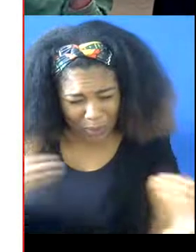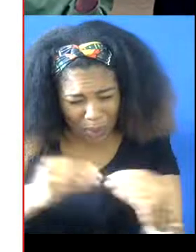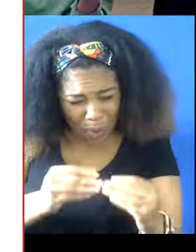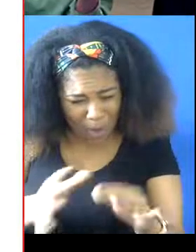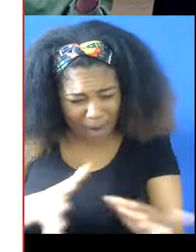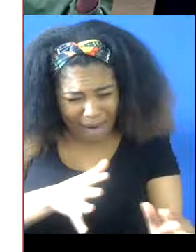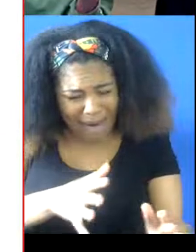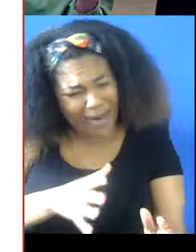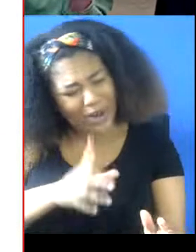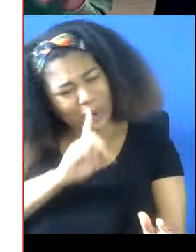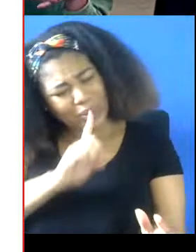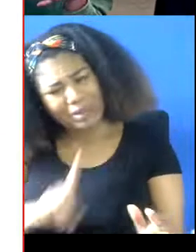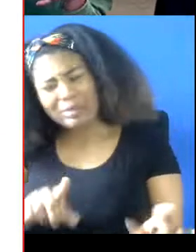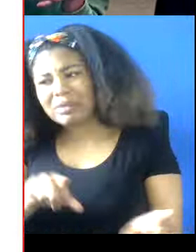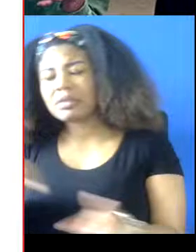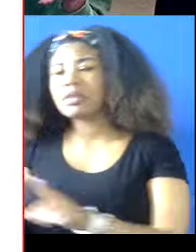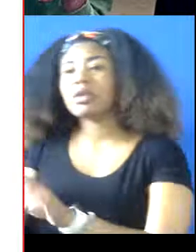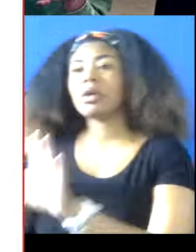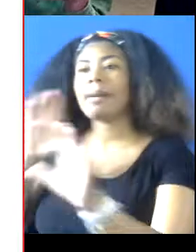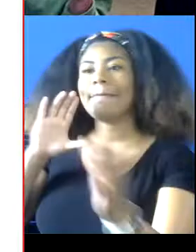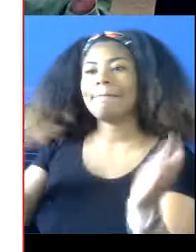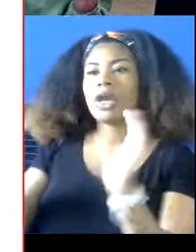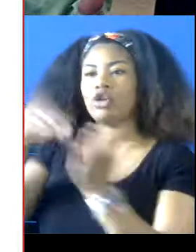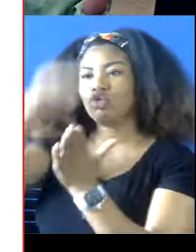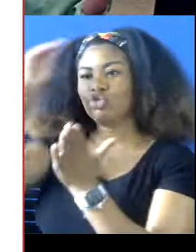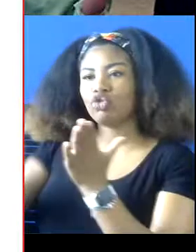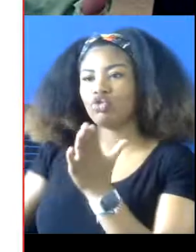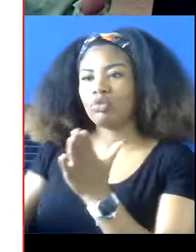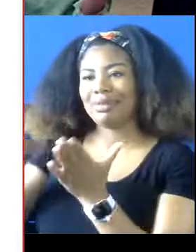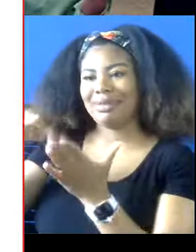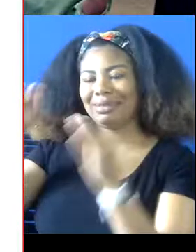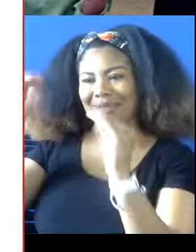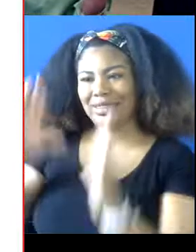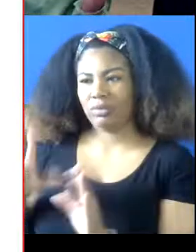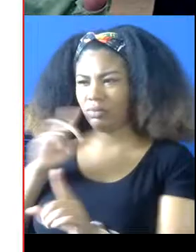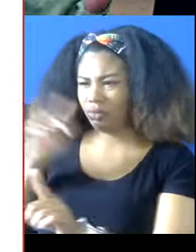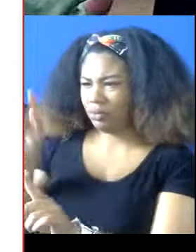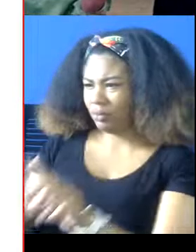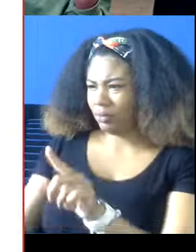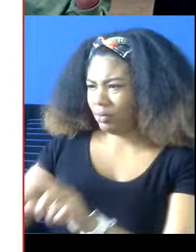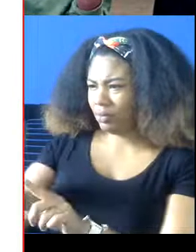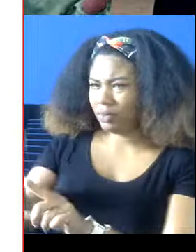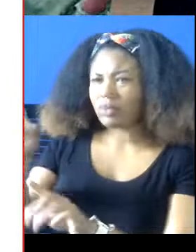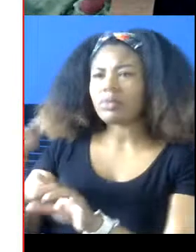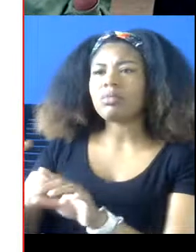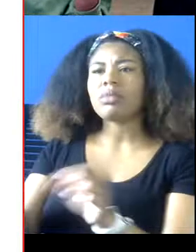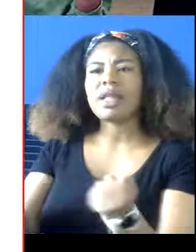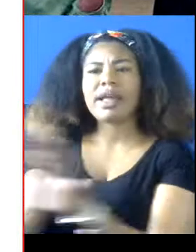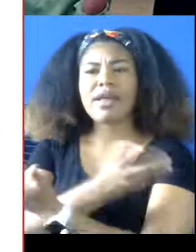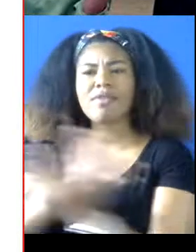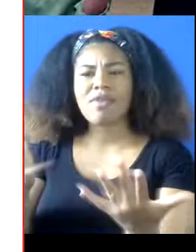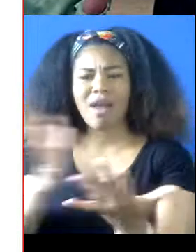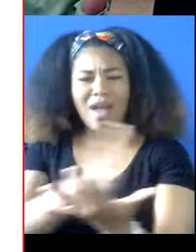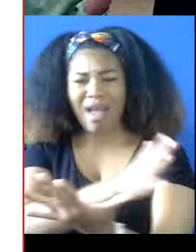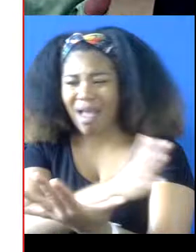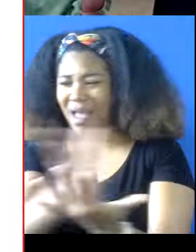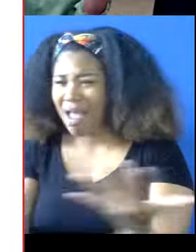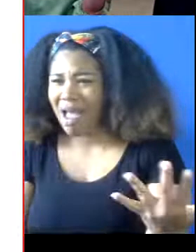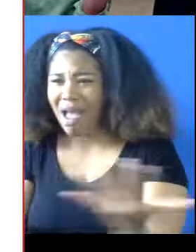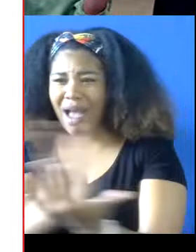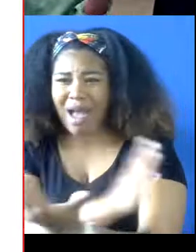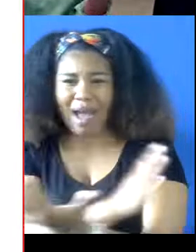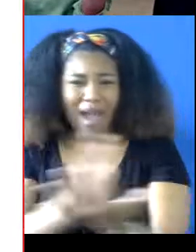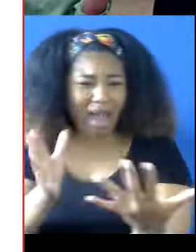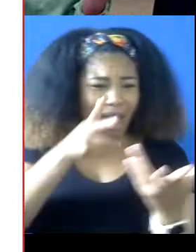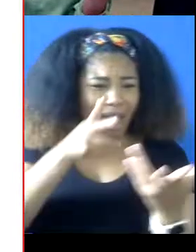students, and we were seeing out in the field as well, how do we really address all of these different learning styles, and how am I